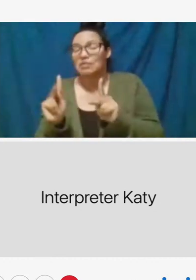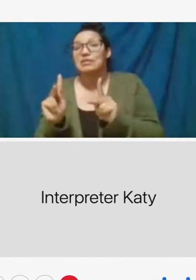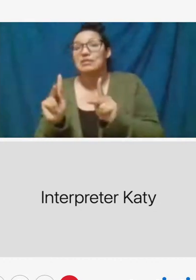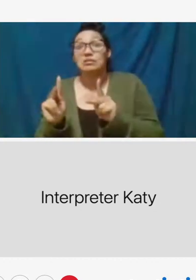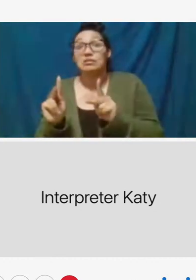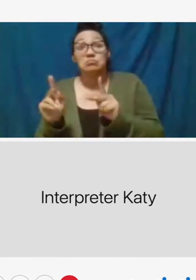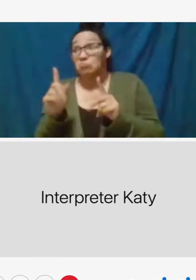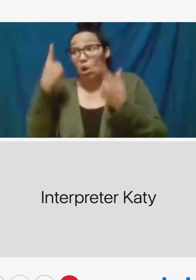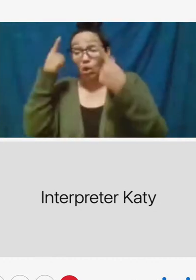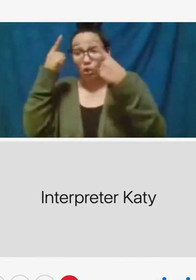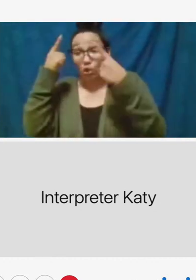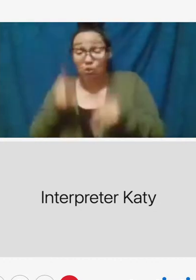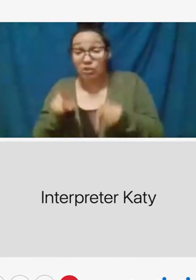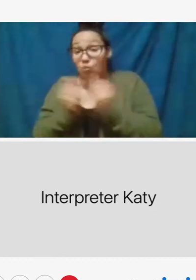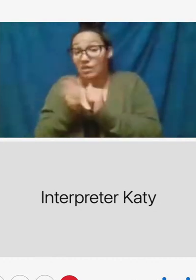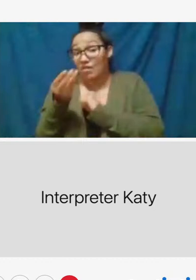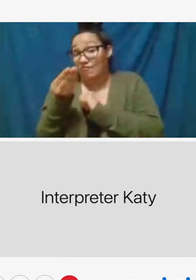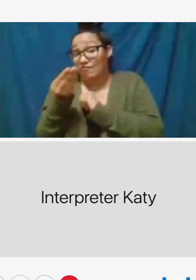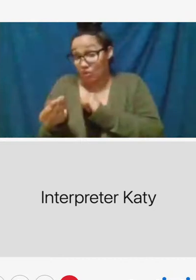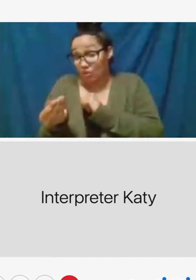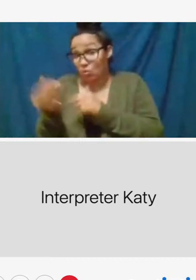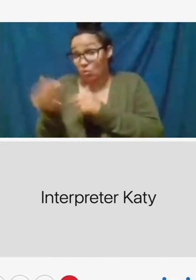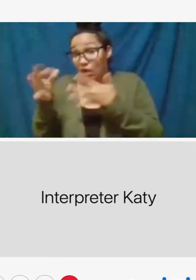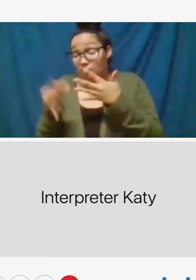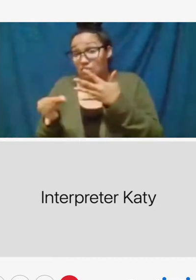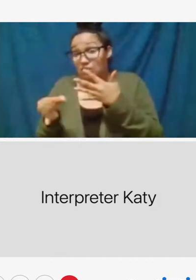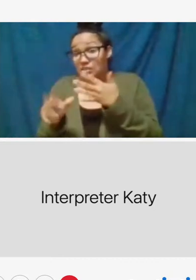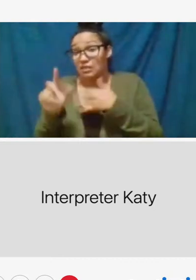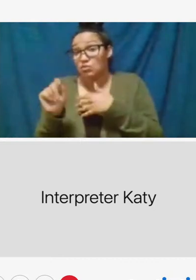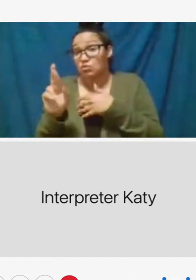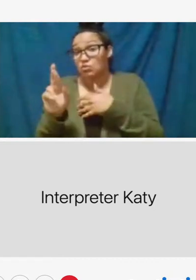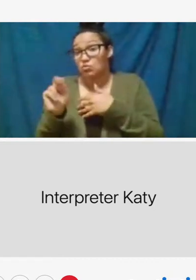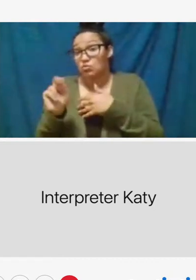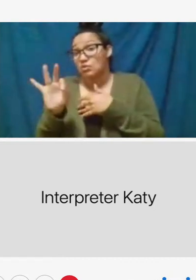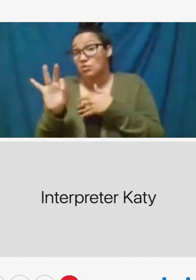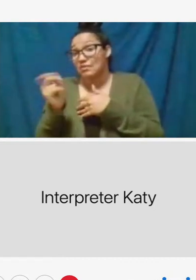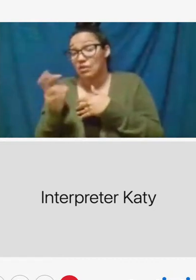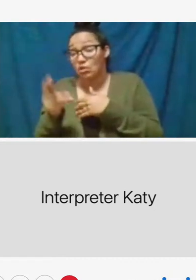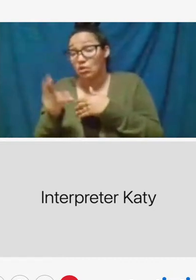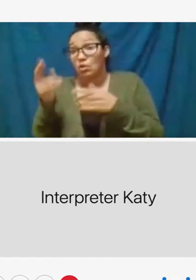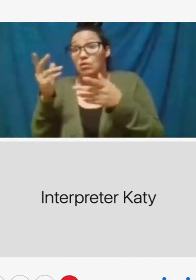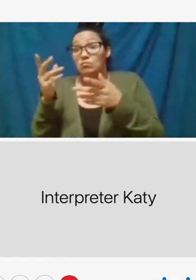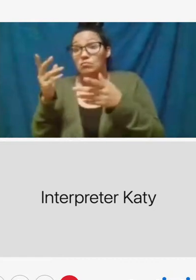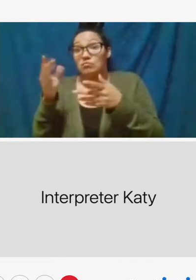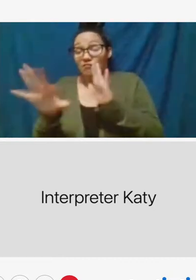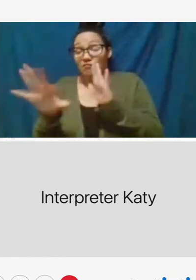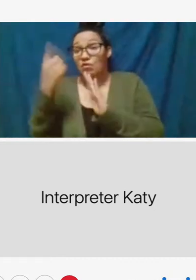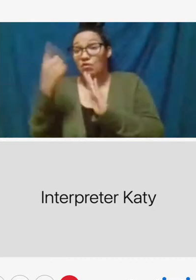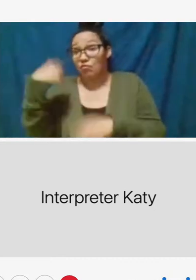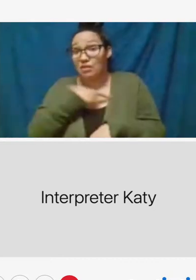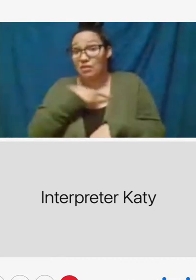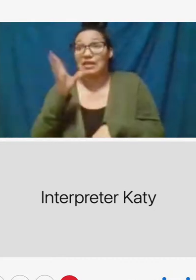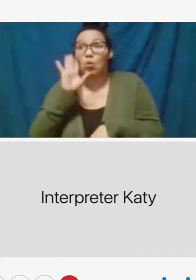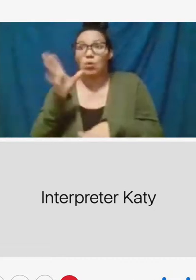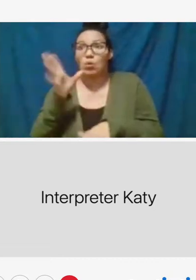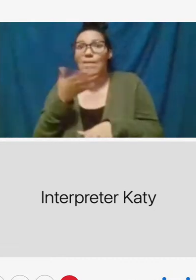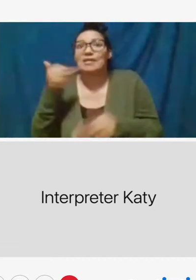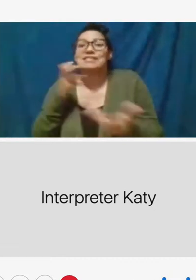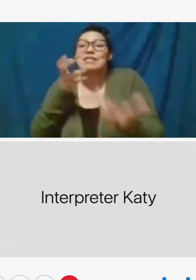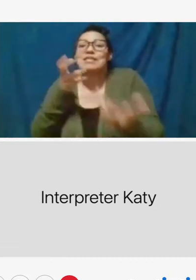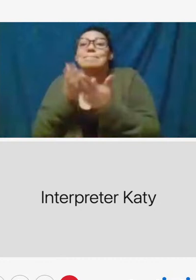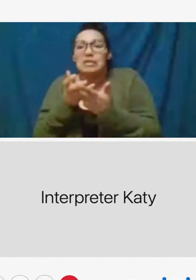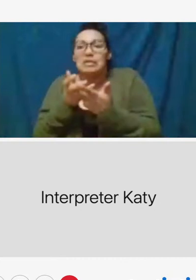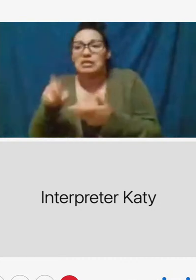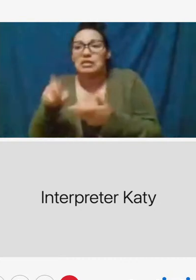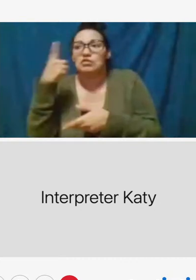transfinder did provide to us that we think will best meet the needs of everyone in general our our community our students um the